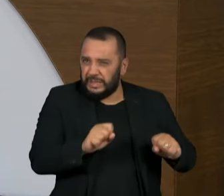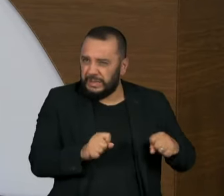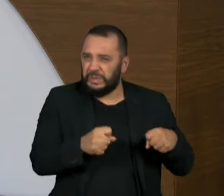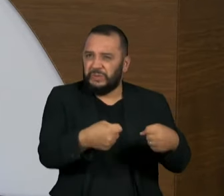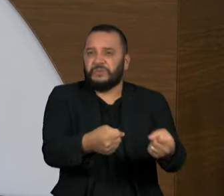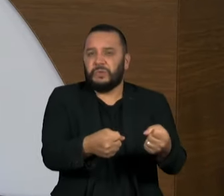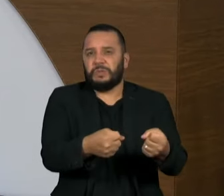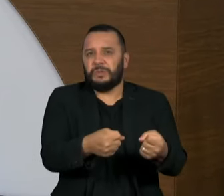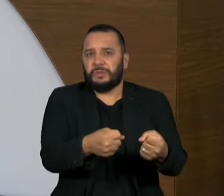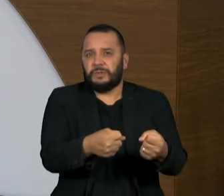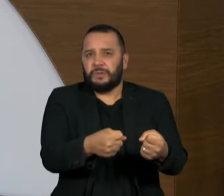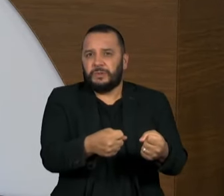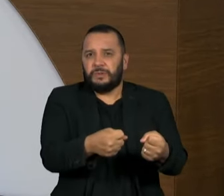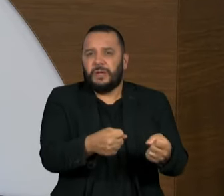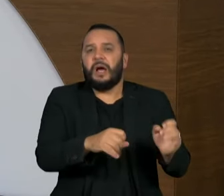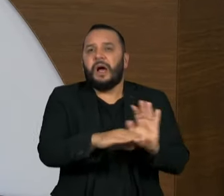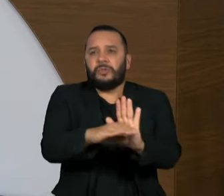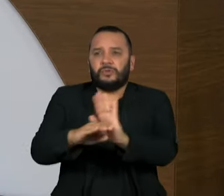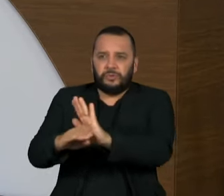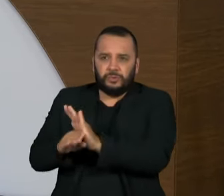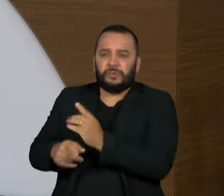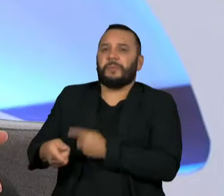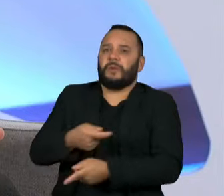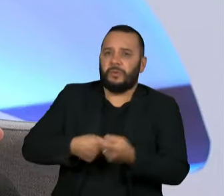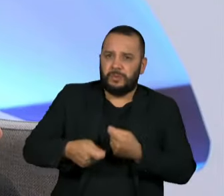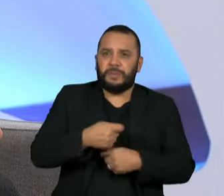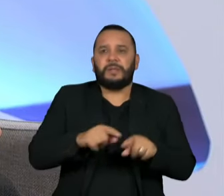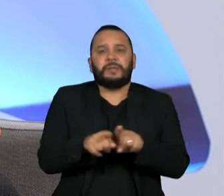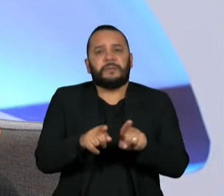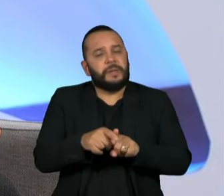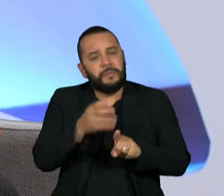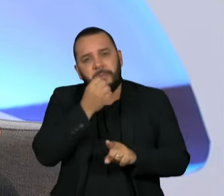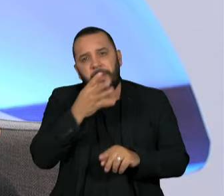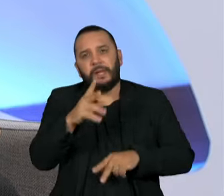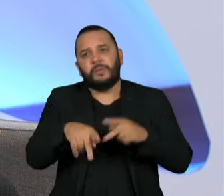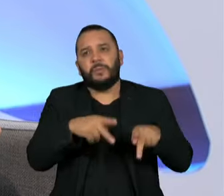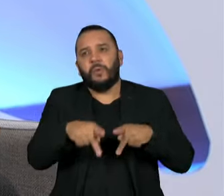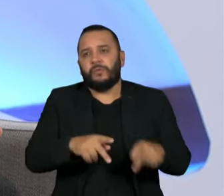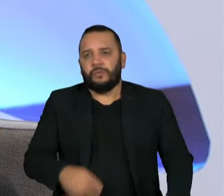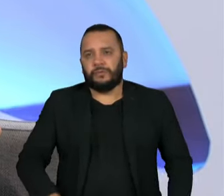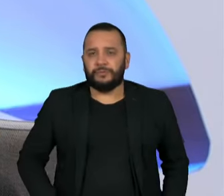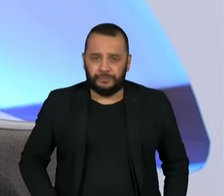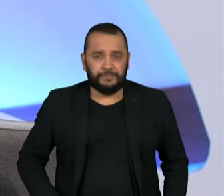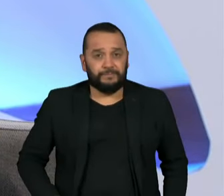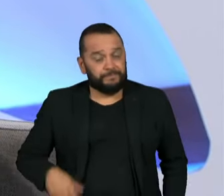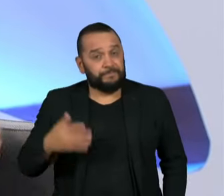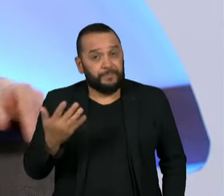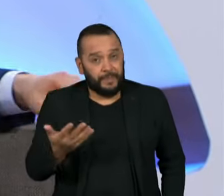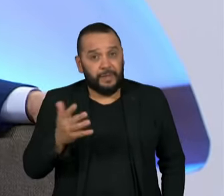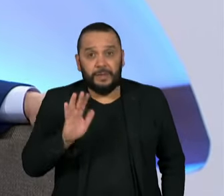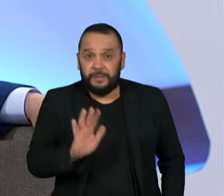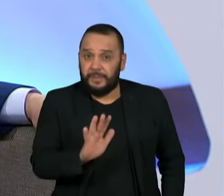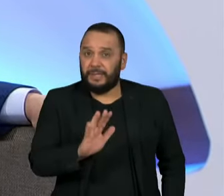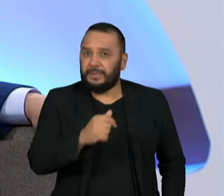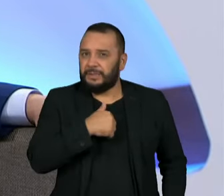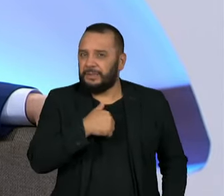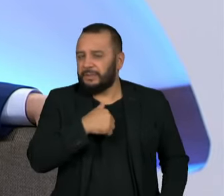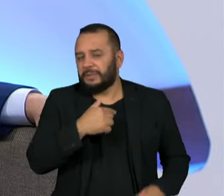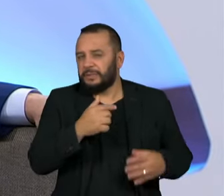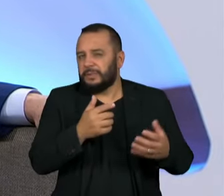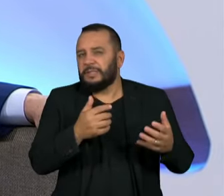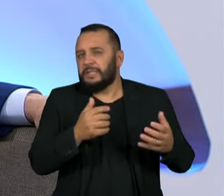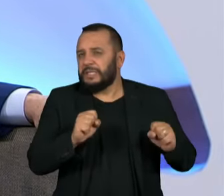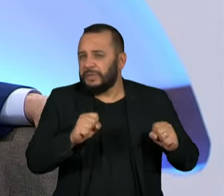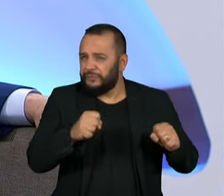achievements contribute to the economy and to the common good. Whether those